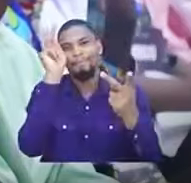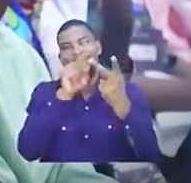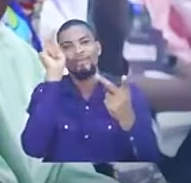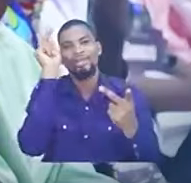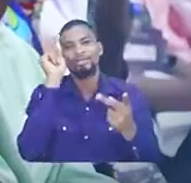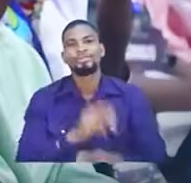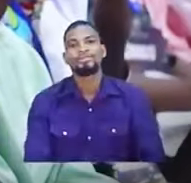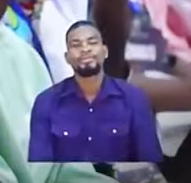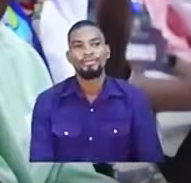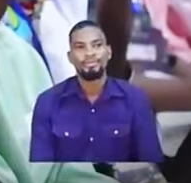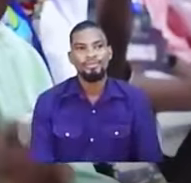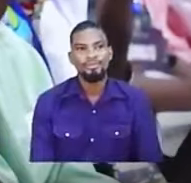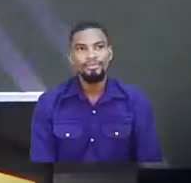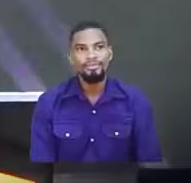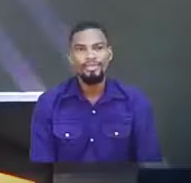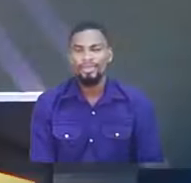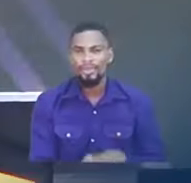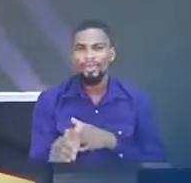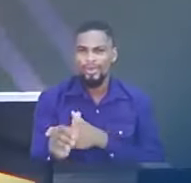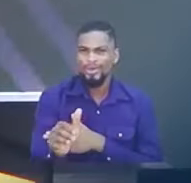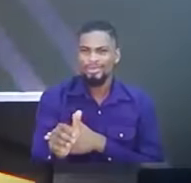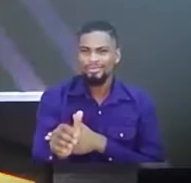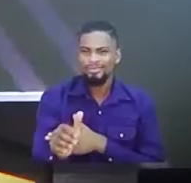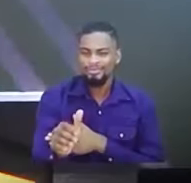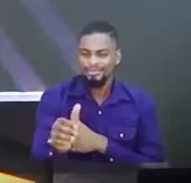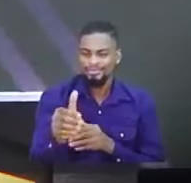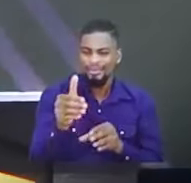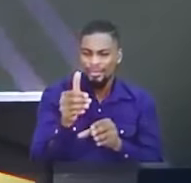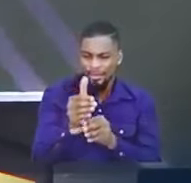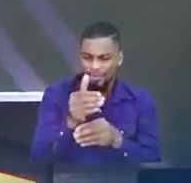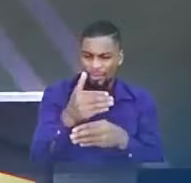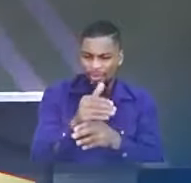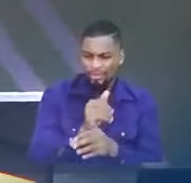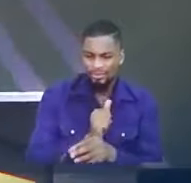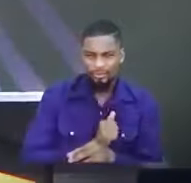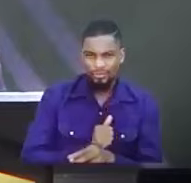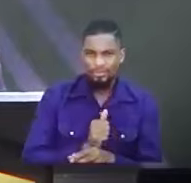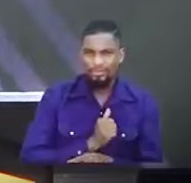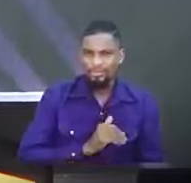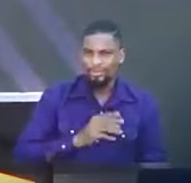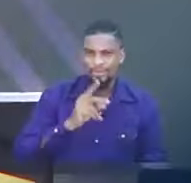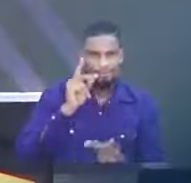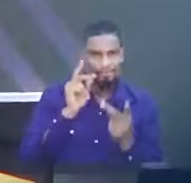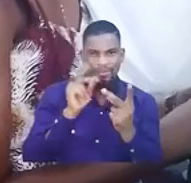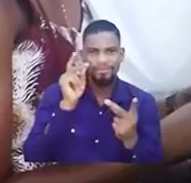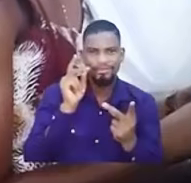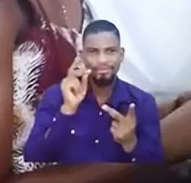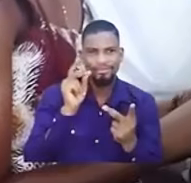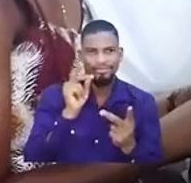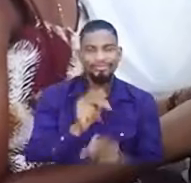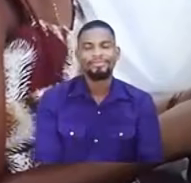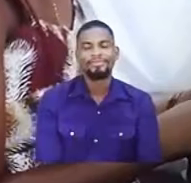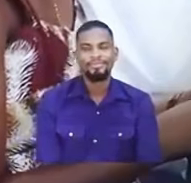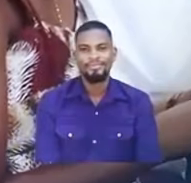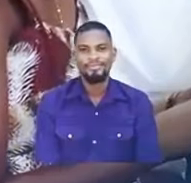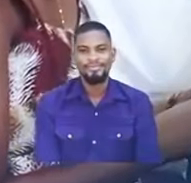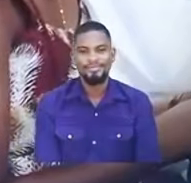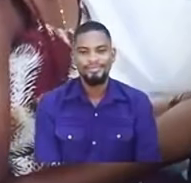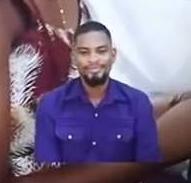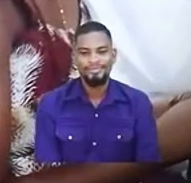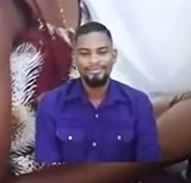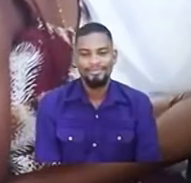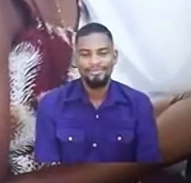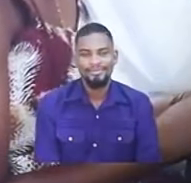blemish. Nyamekye that born, he was very, very handsome. Anyway, if the Bible says you are